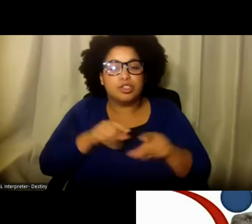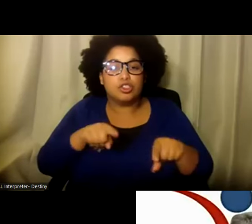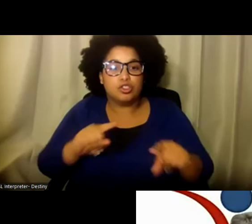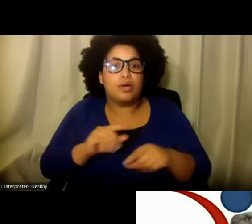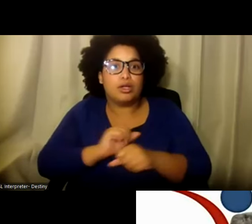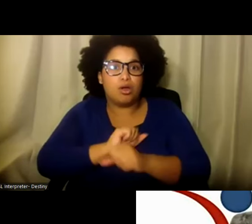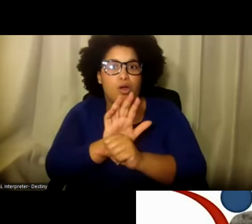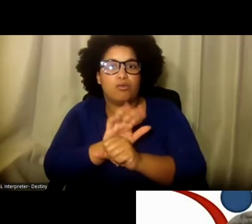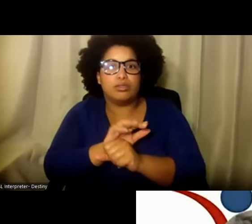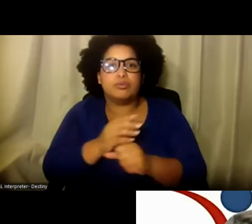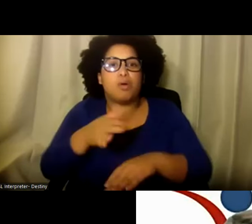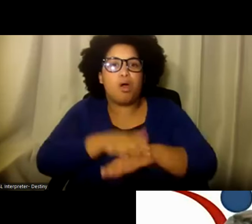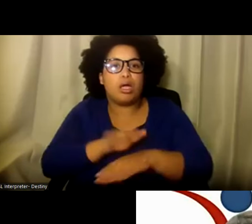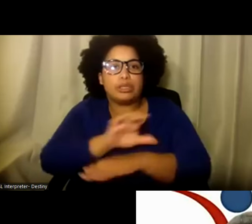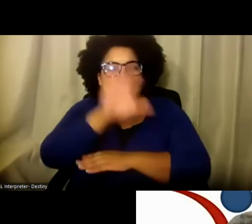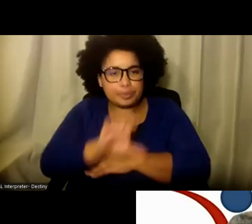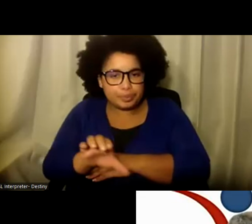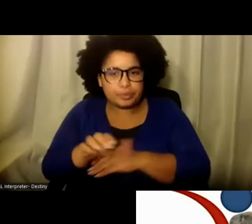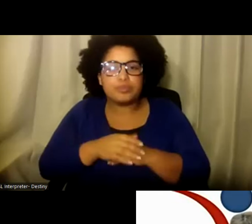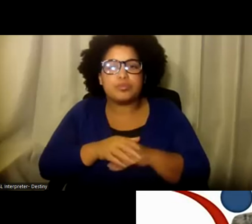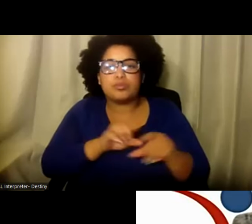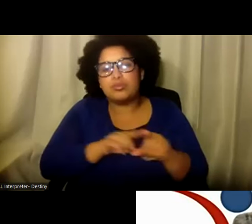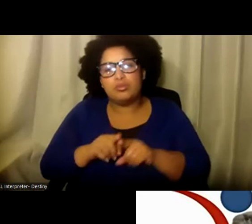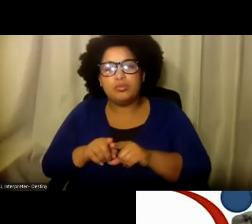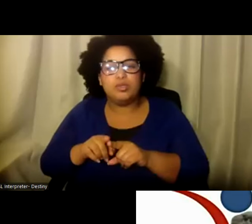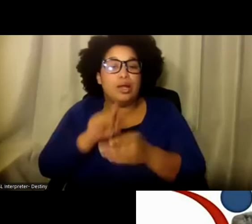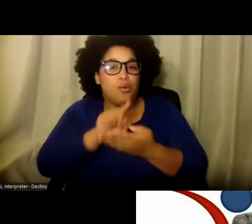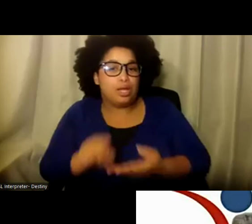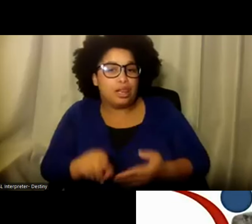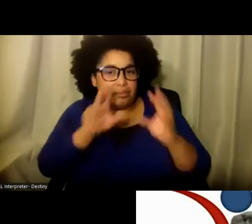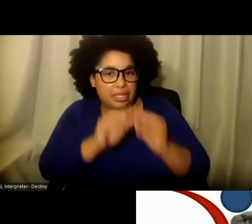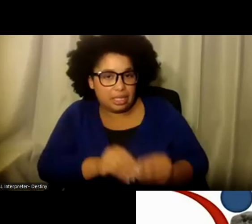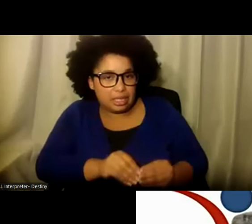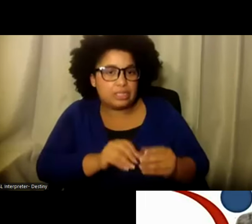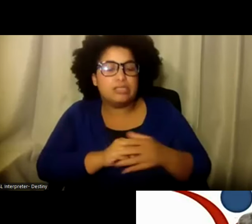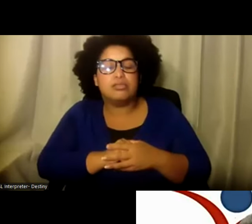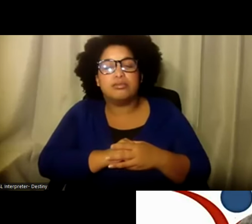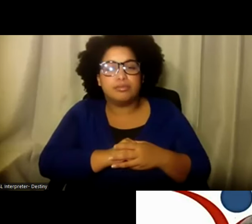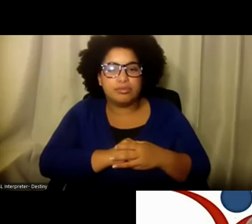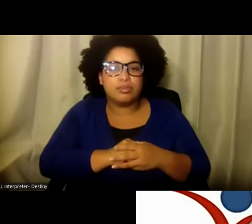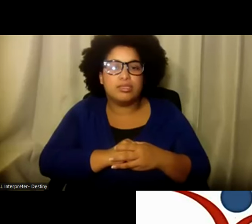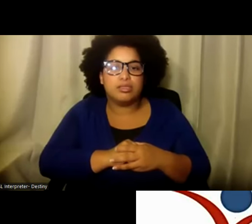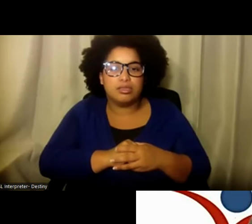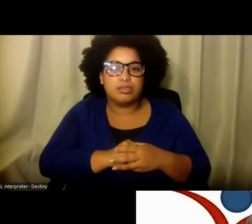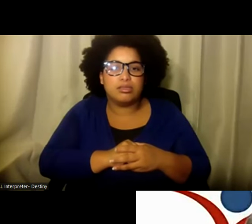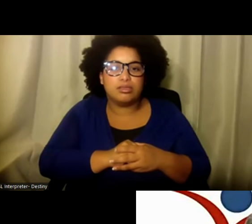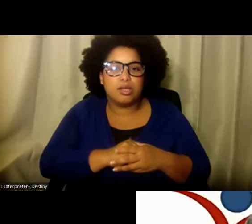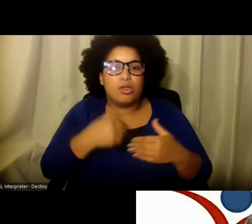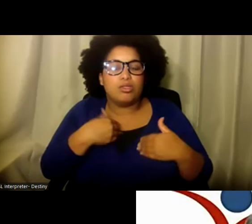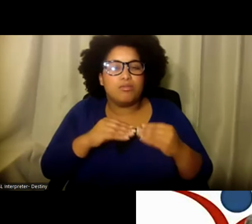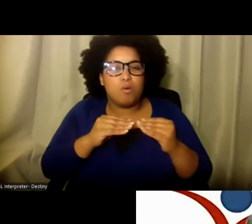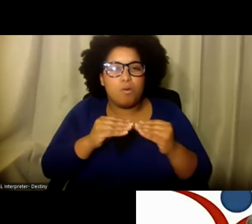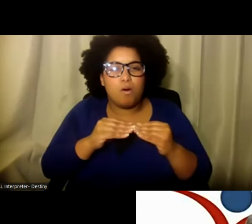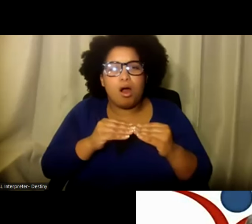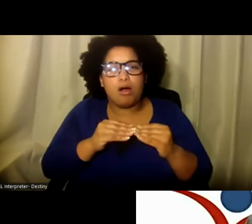Throughout the pandemic, we were on Zoom. On Zoom, we also did weekly meetings so that there is some transparency throughout